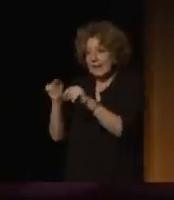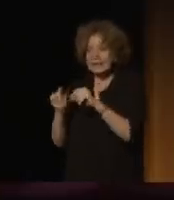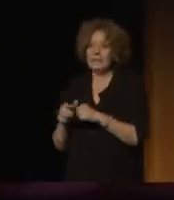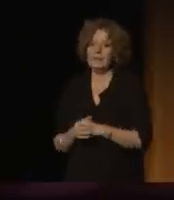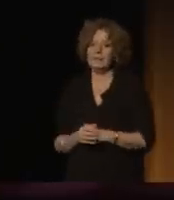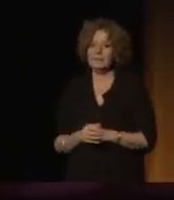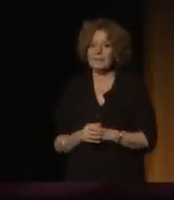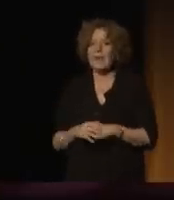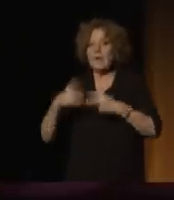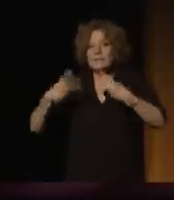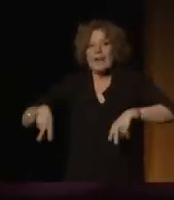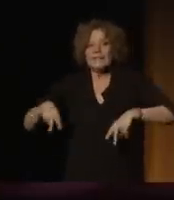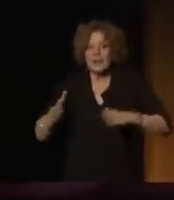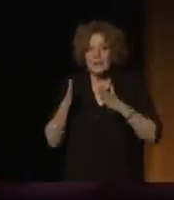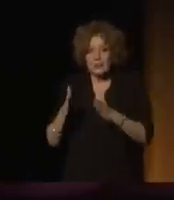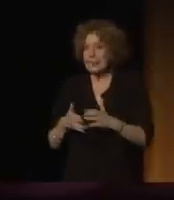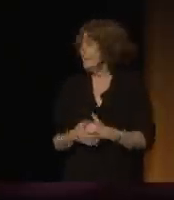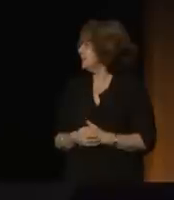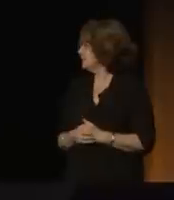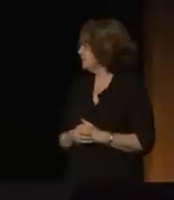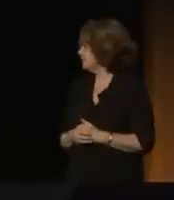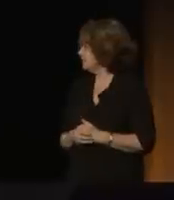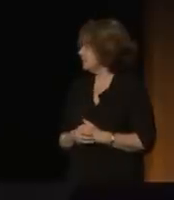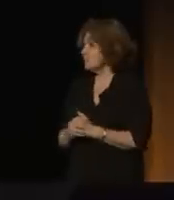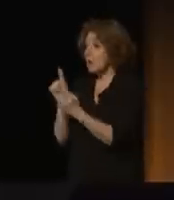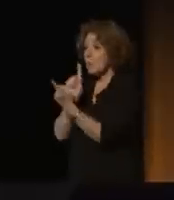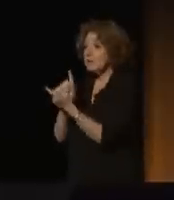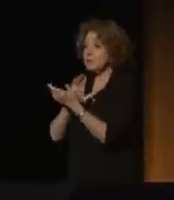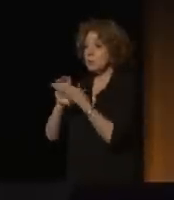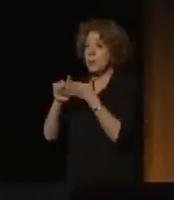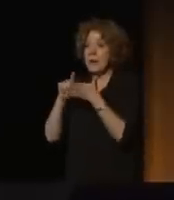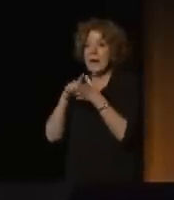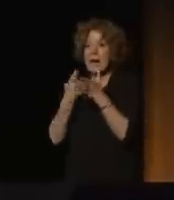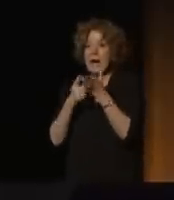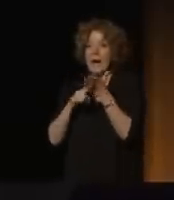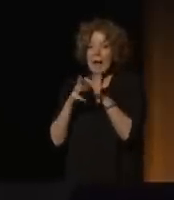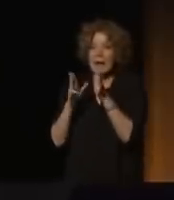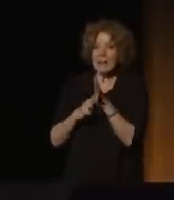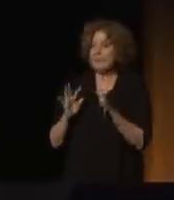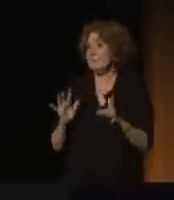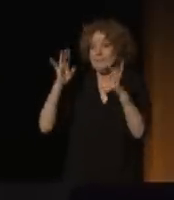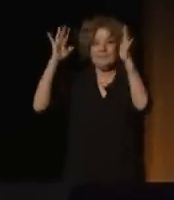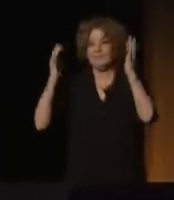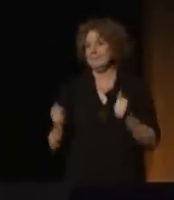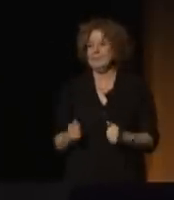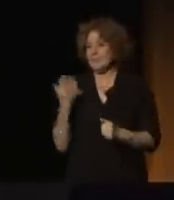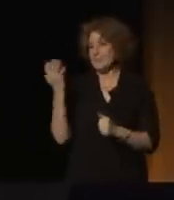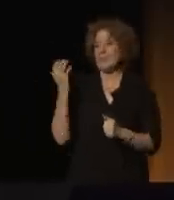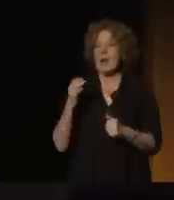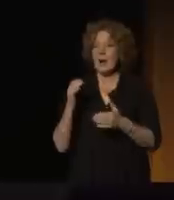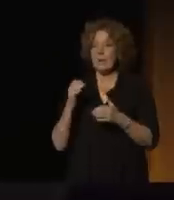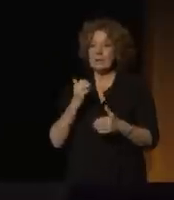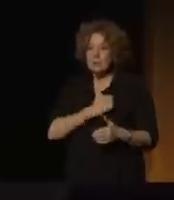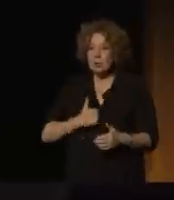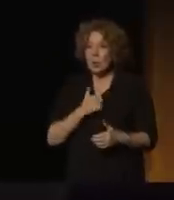was dancing in the streets. I went up to Harlem, and there was such a feeling of effervescent hope and joy. How was it